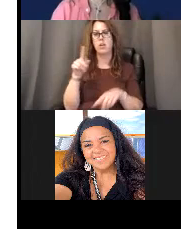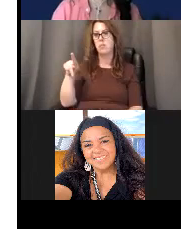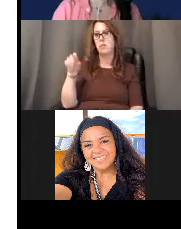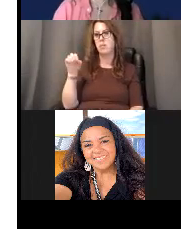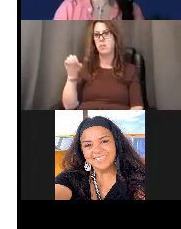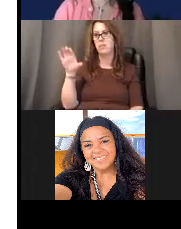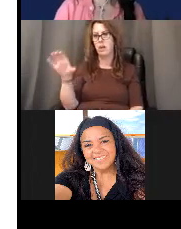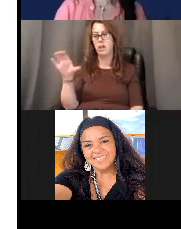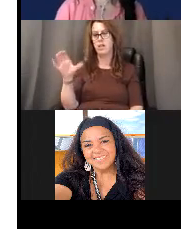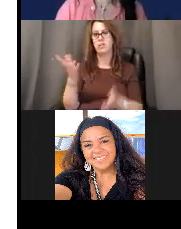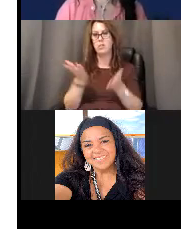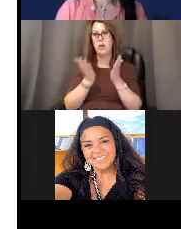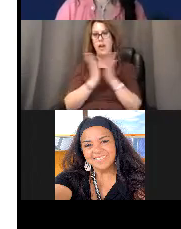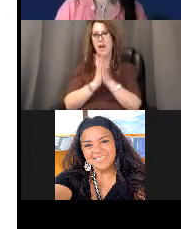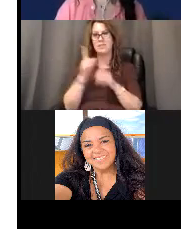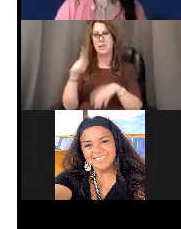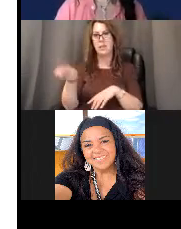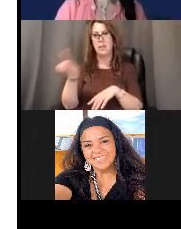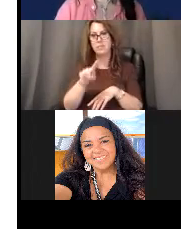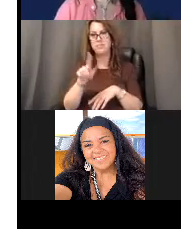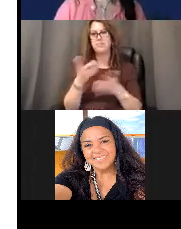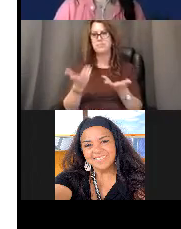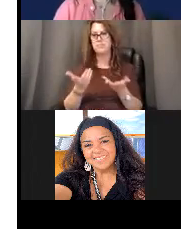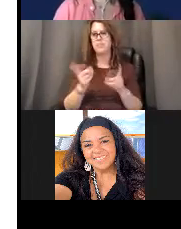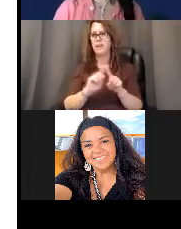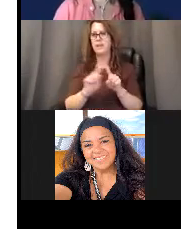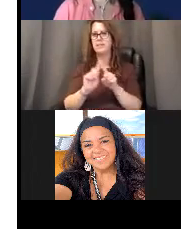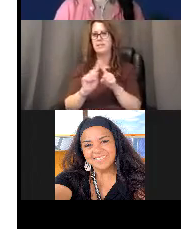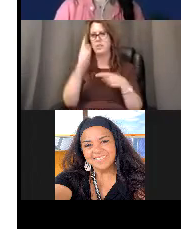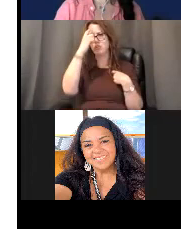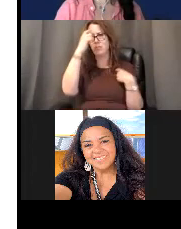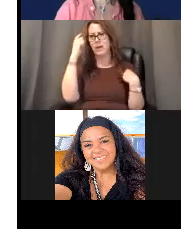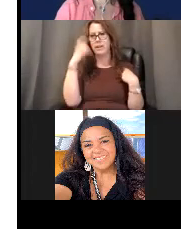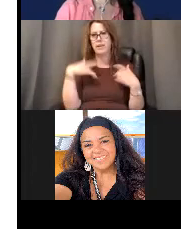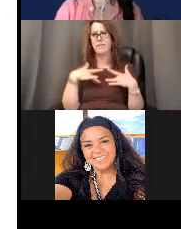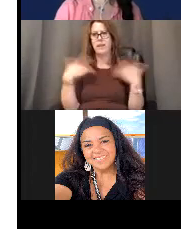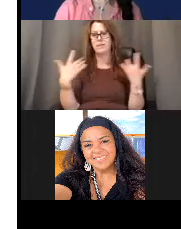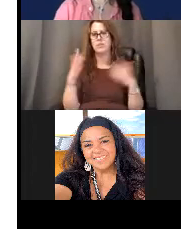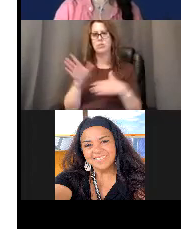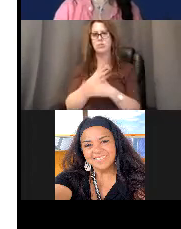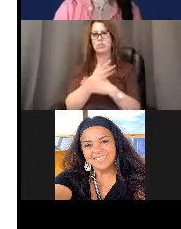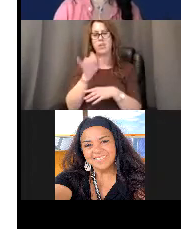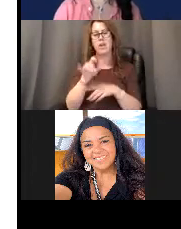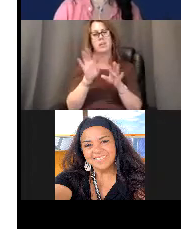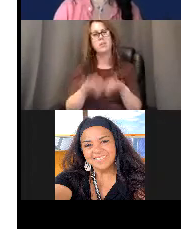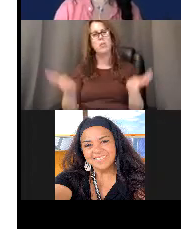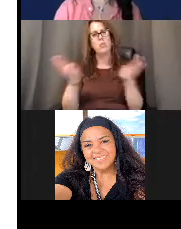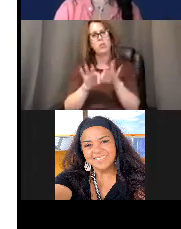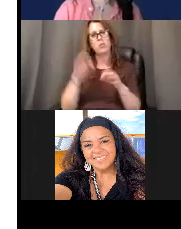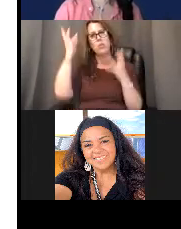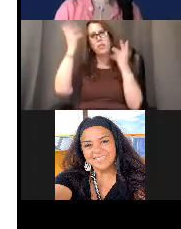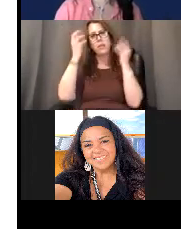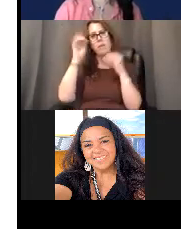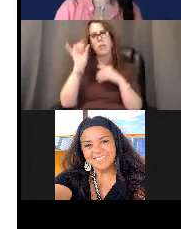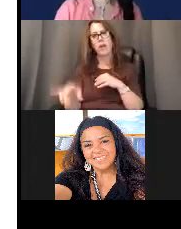process like racialized like traumatic events, and be really mindful of that, because I think collectively